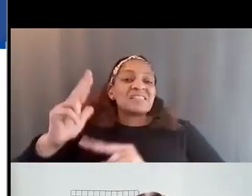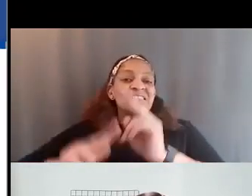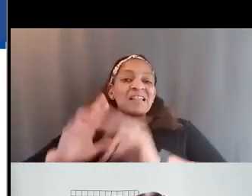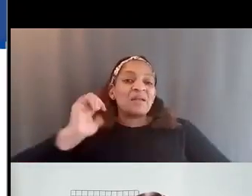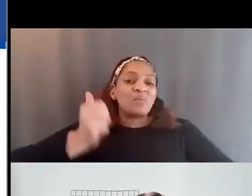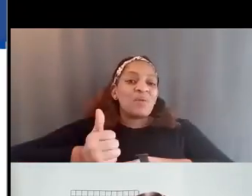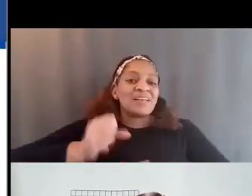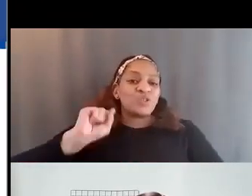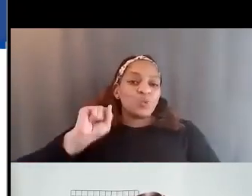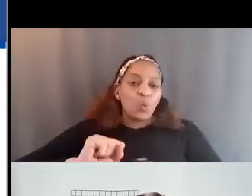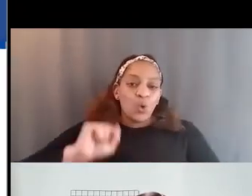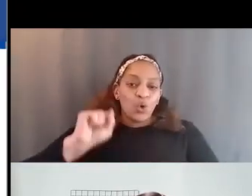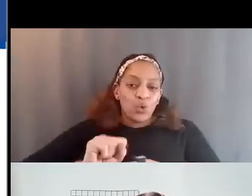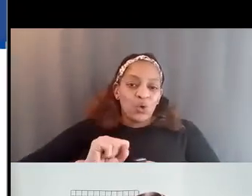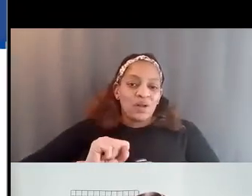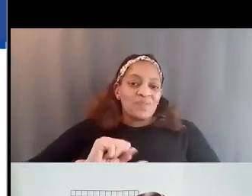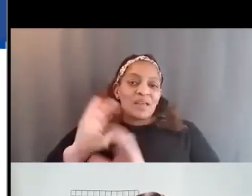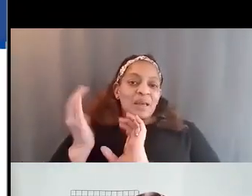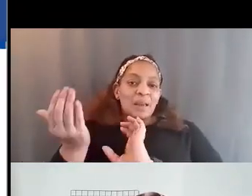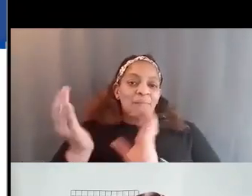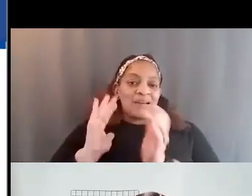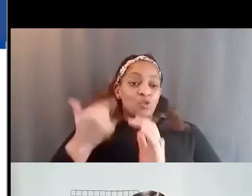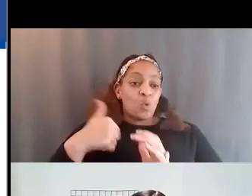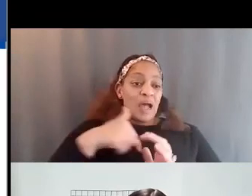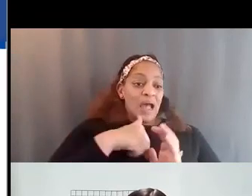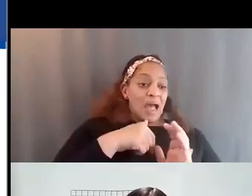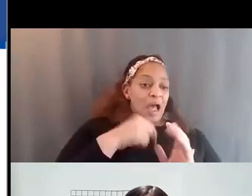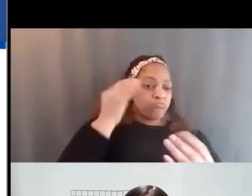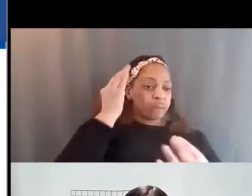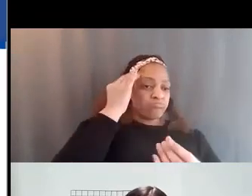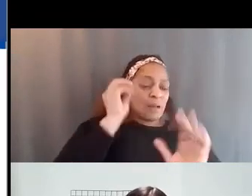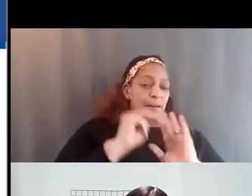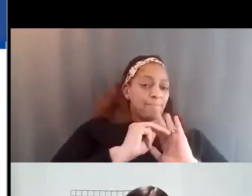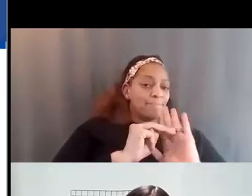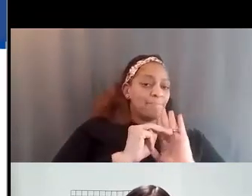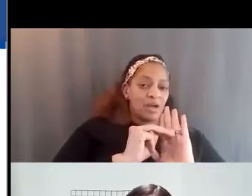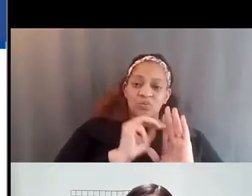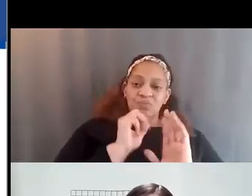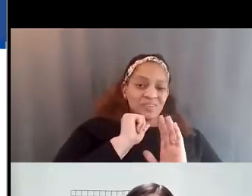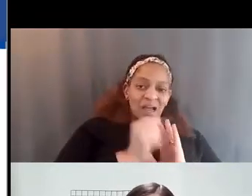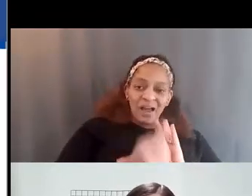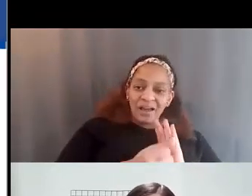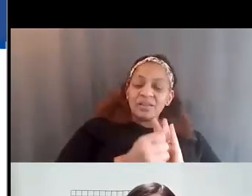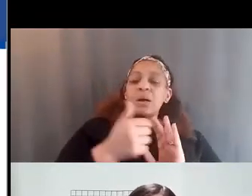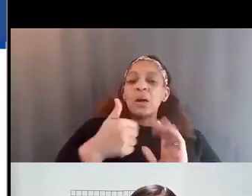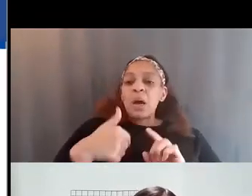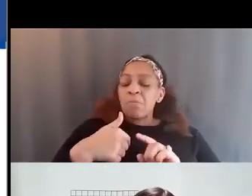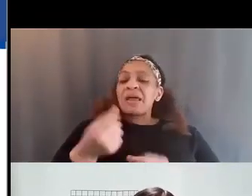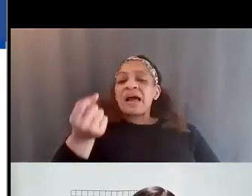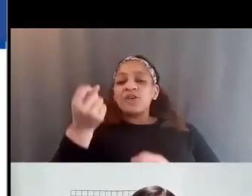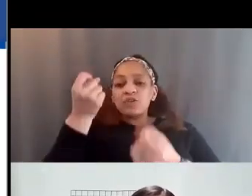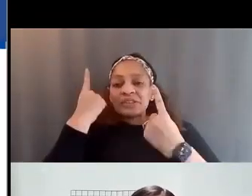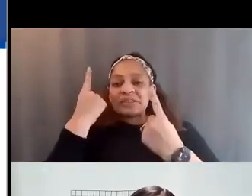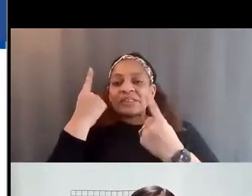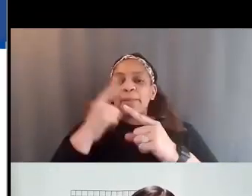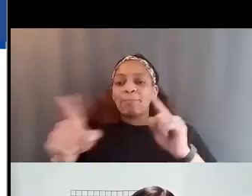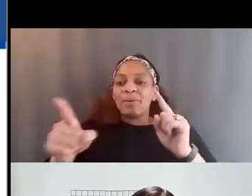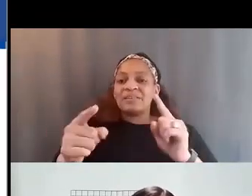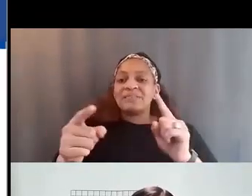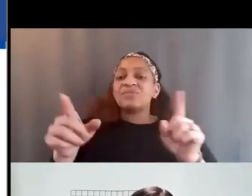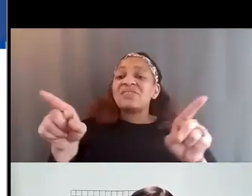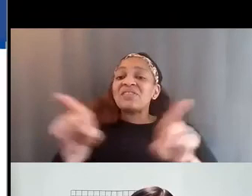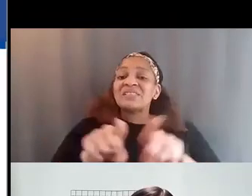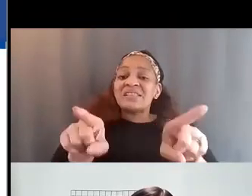weren't compatible with our model. And I think that I understand that, but at the same time, the